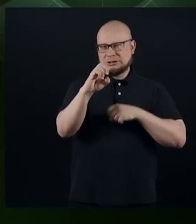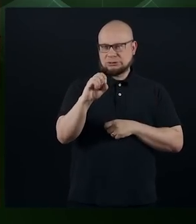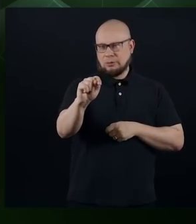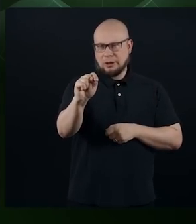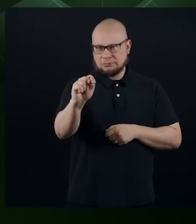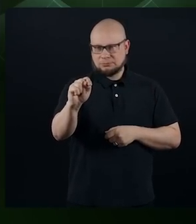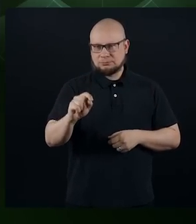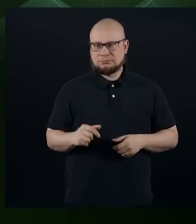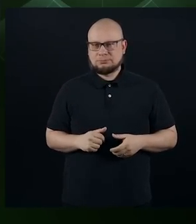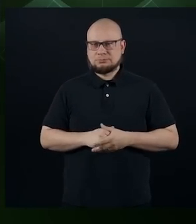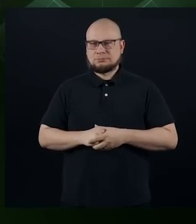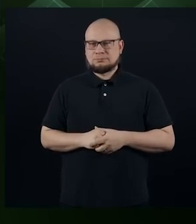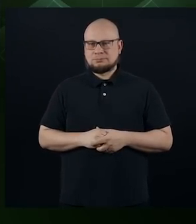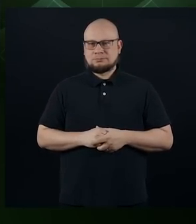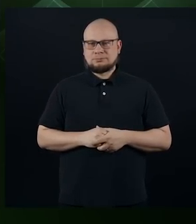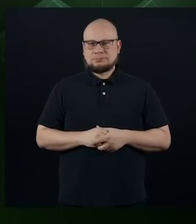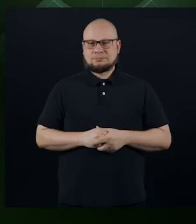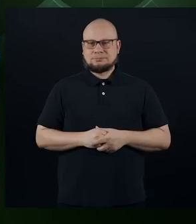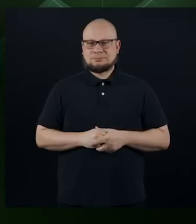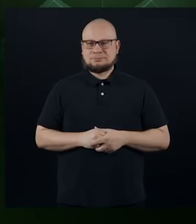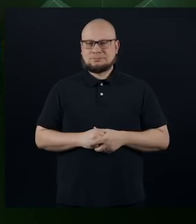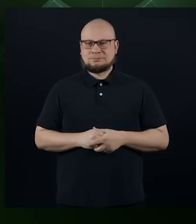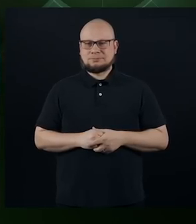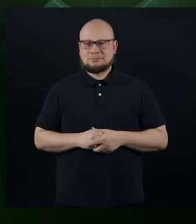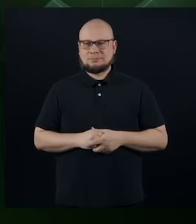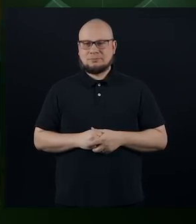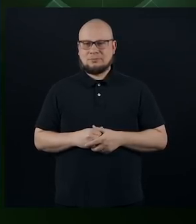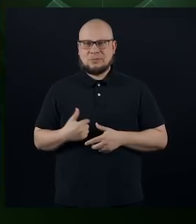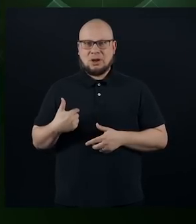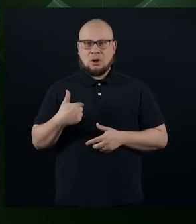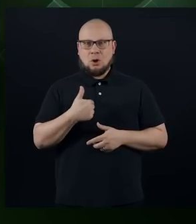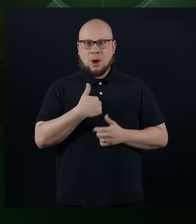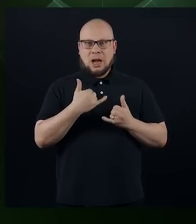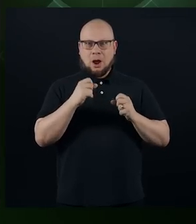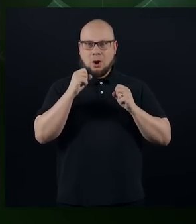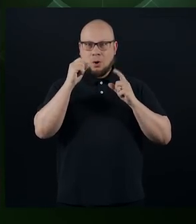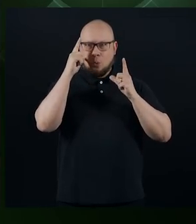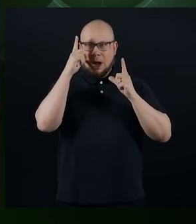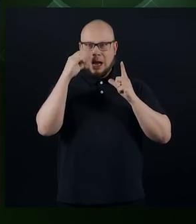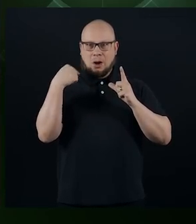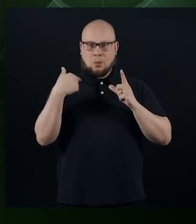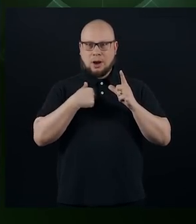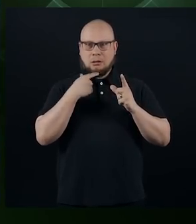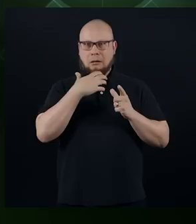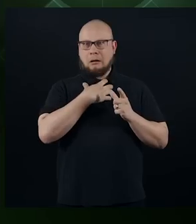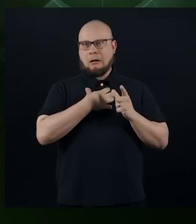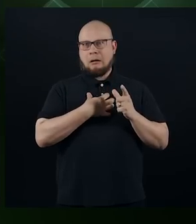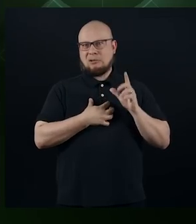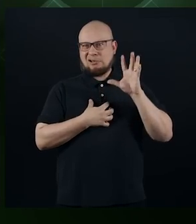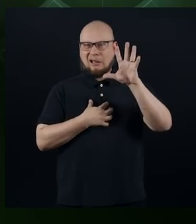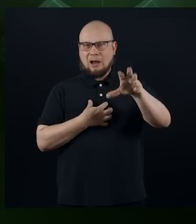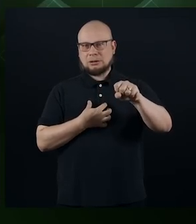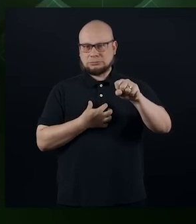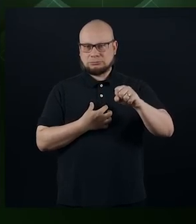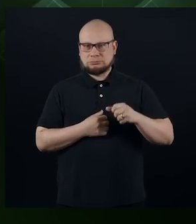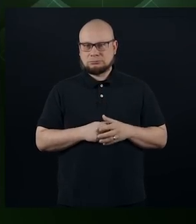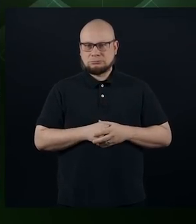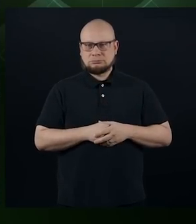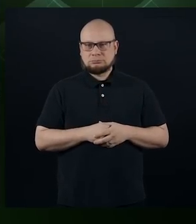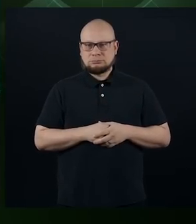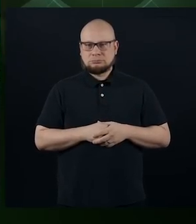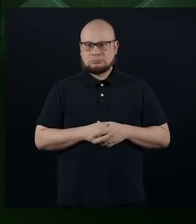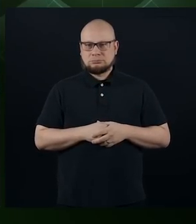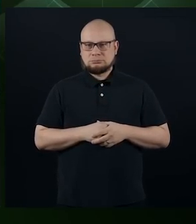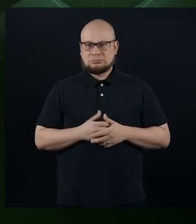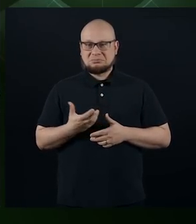sea. Now we have awoken, and we are hungry. Perhaps they'll